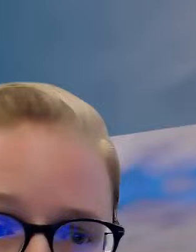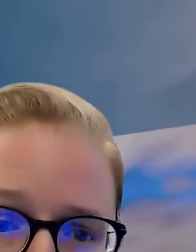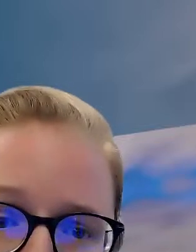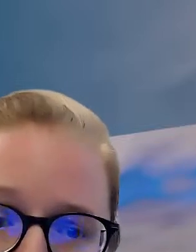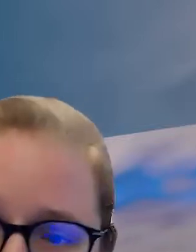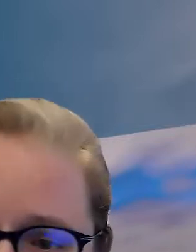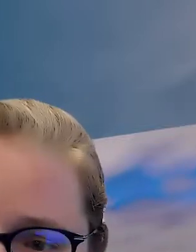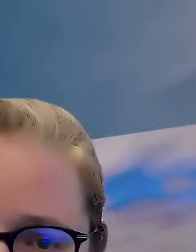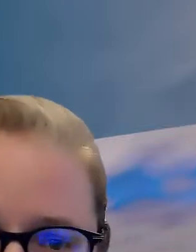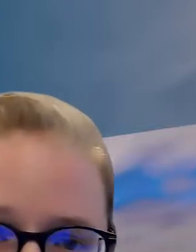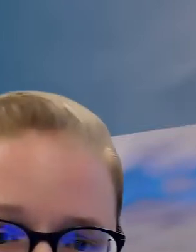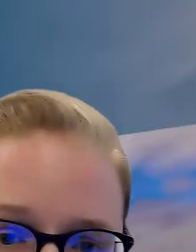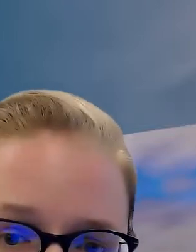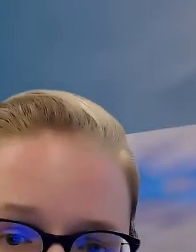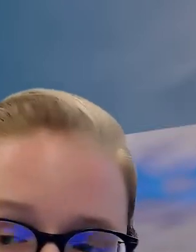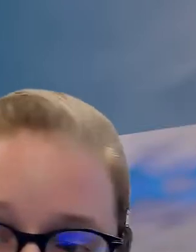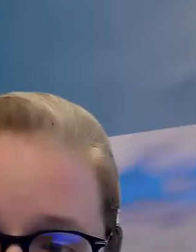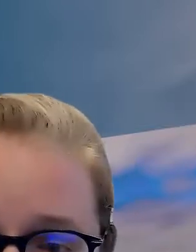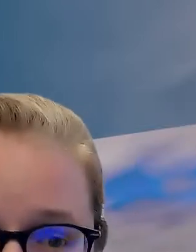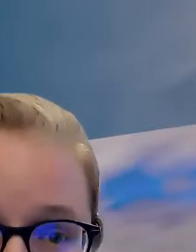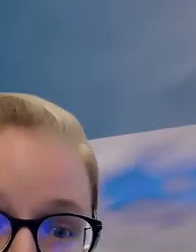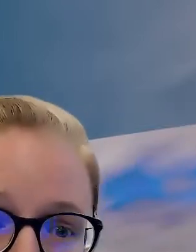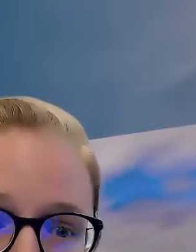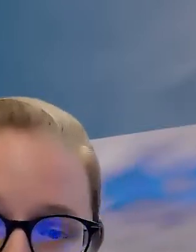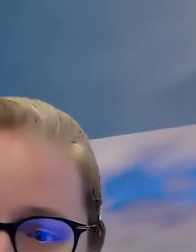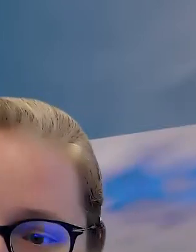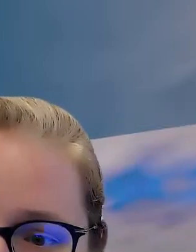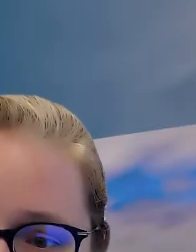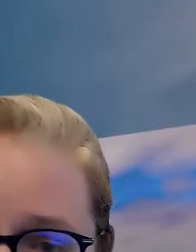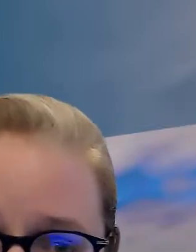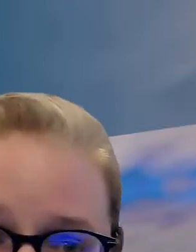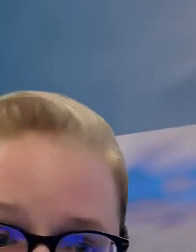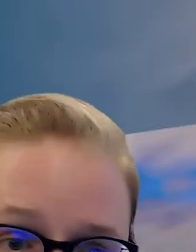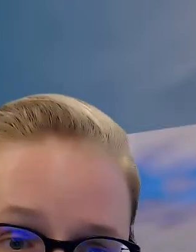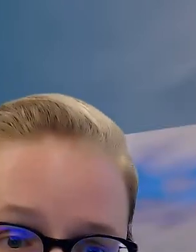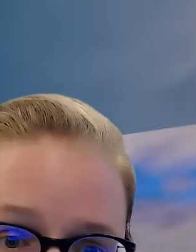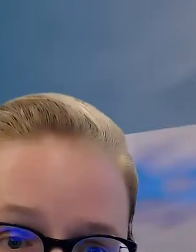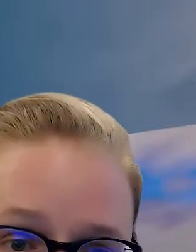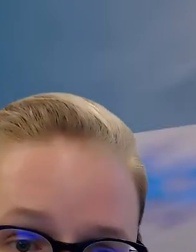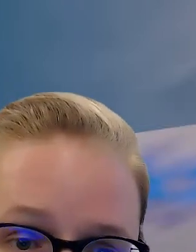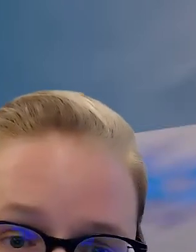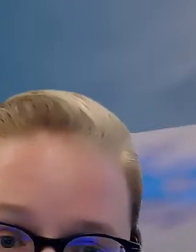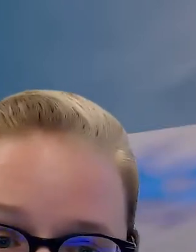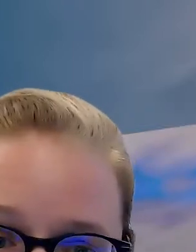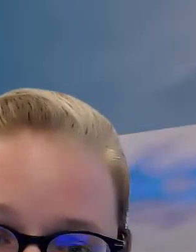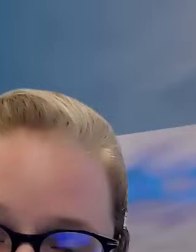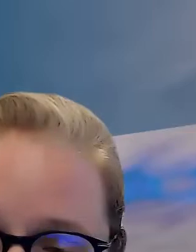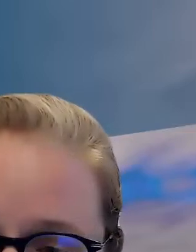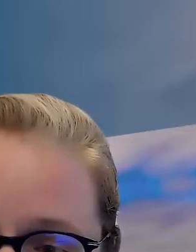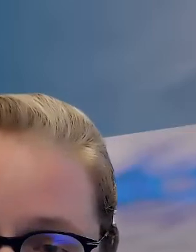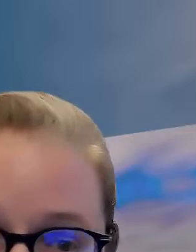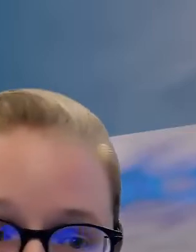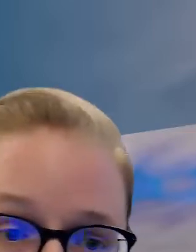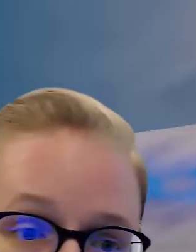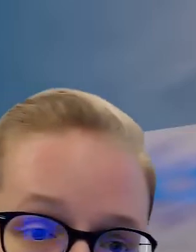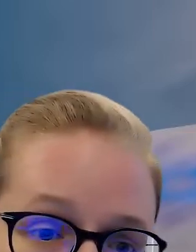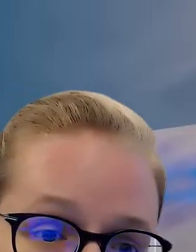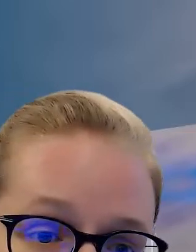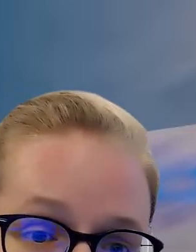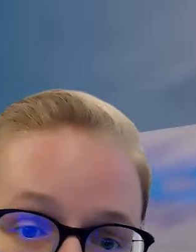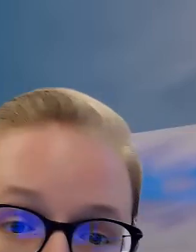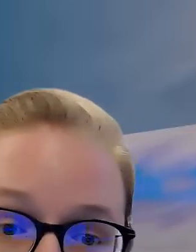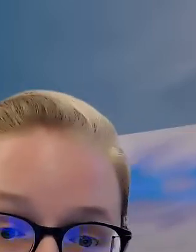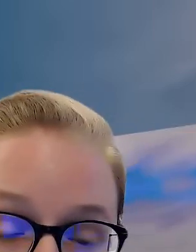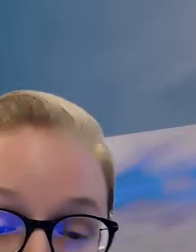Alrighty, hello and welcome to tonight's Equity Roundtable. Tonight we're talking about leveraging the Draft SEIS public comment process